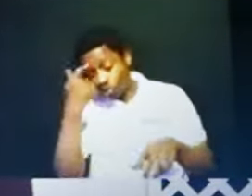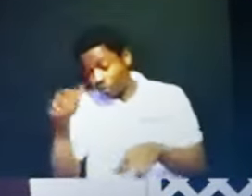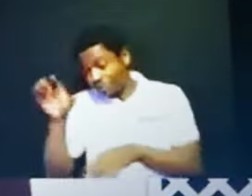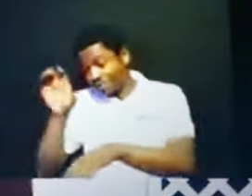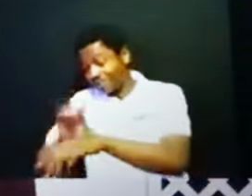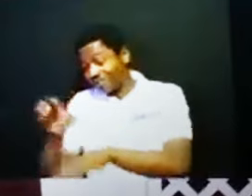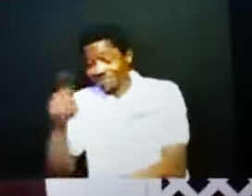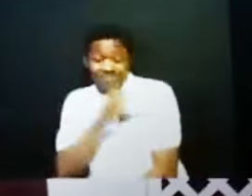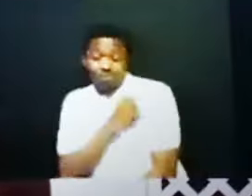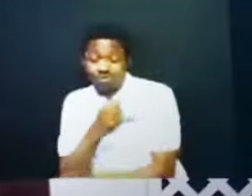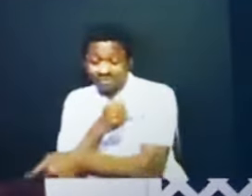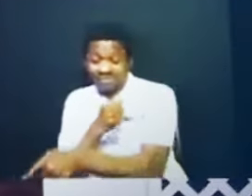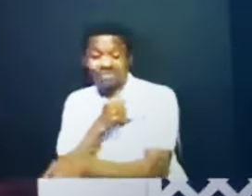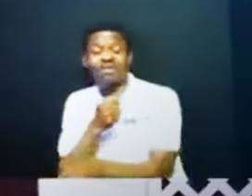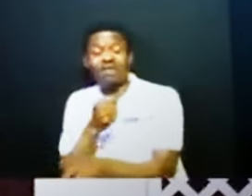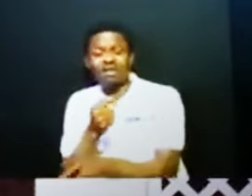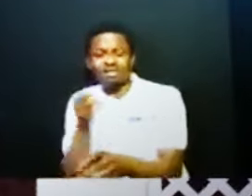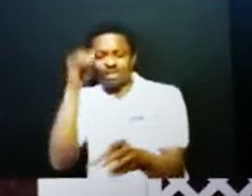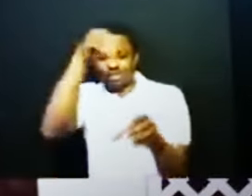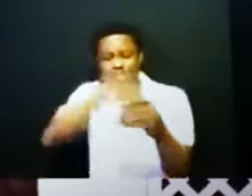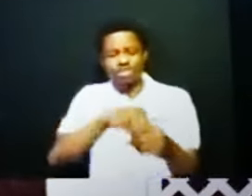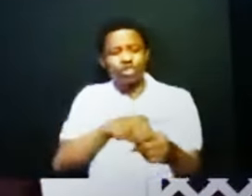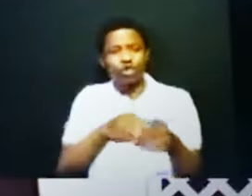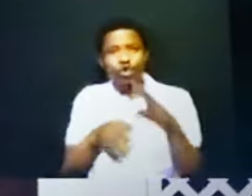the household of God.